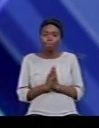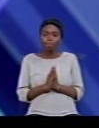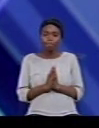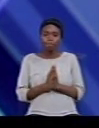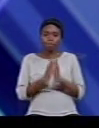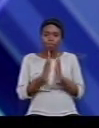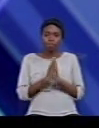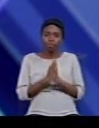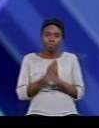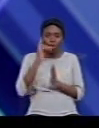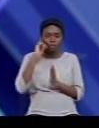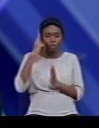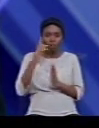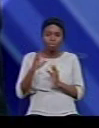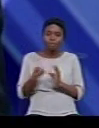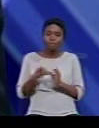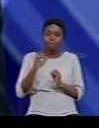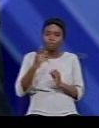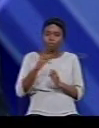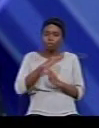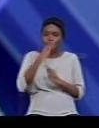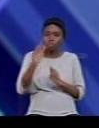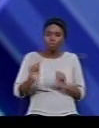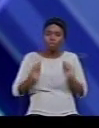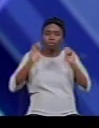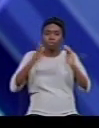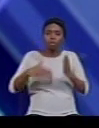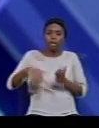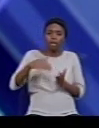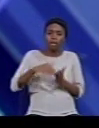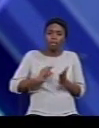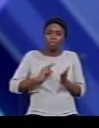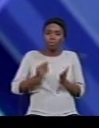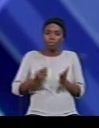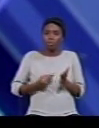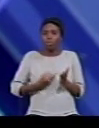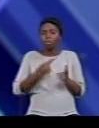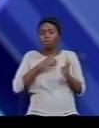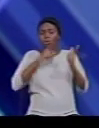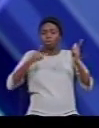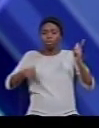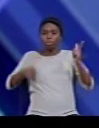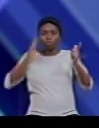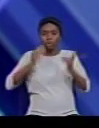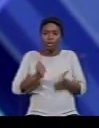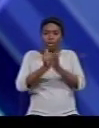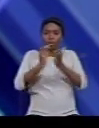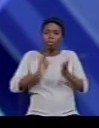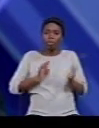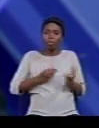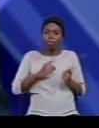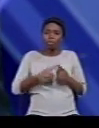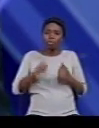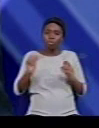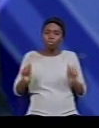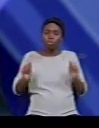Pray for the spirit of total submission among us, that the Lord will help us to submit to